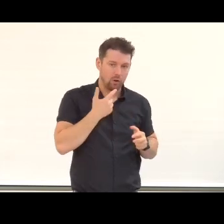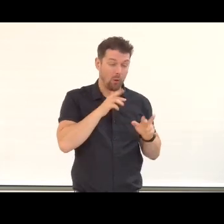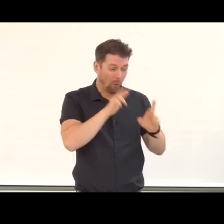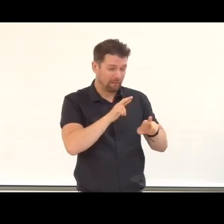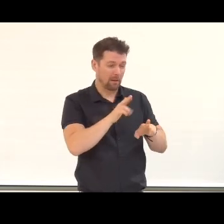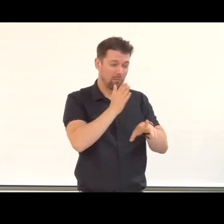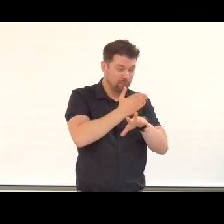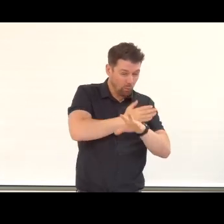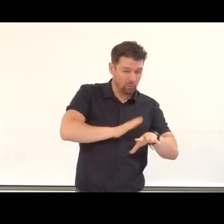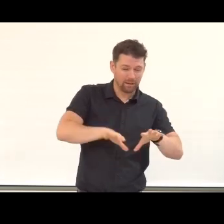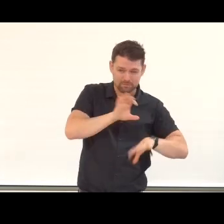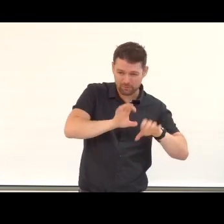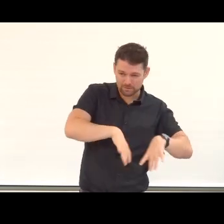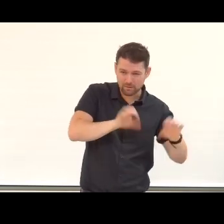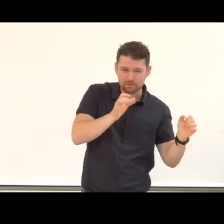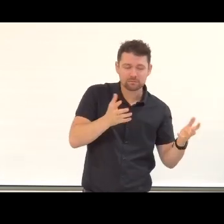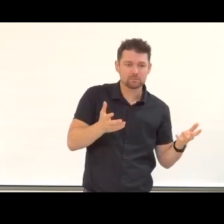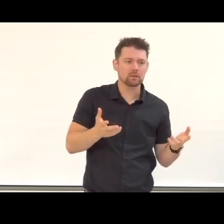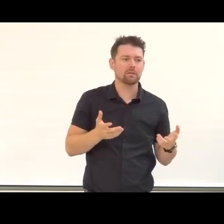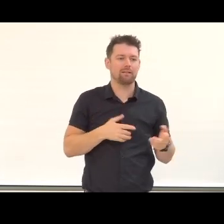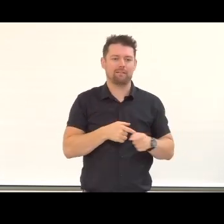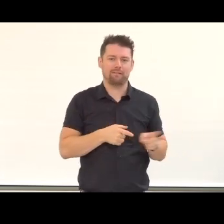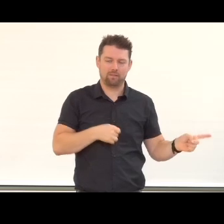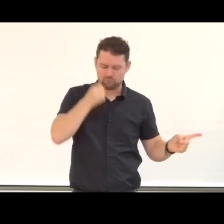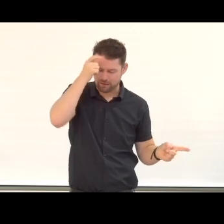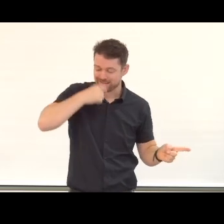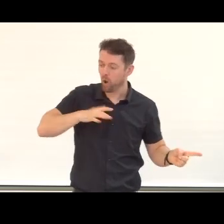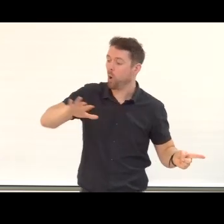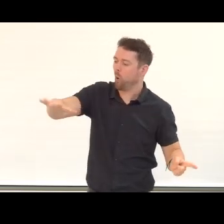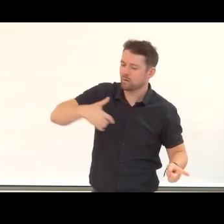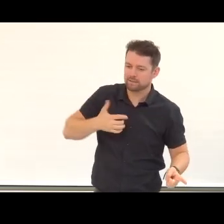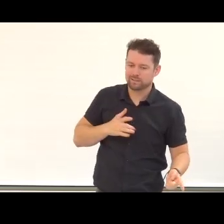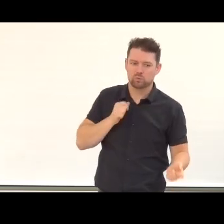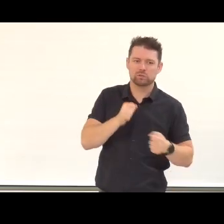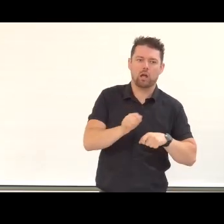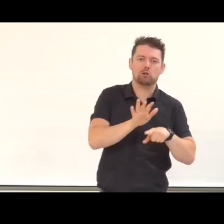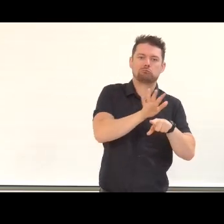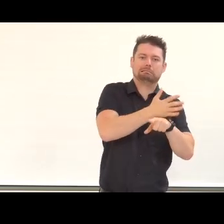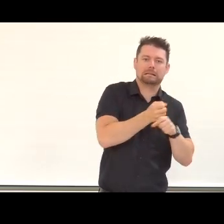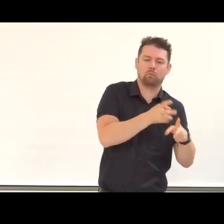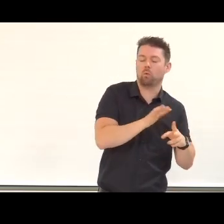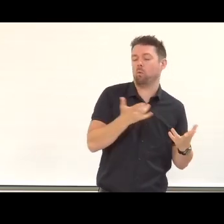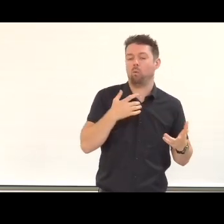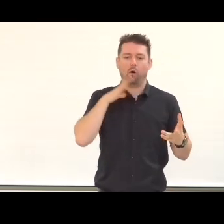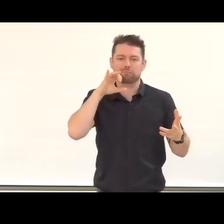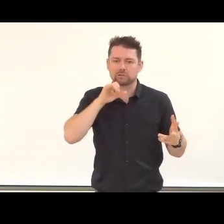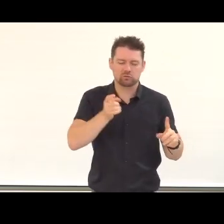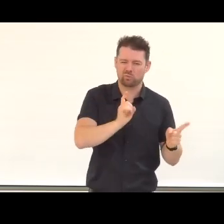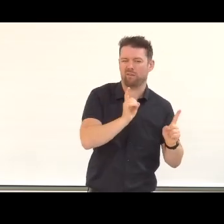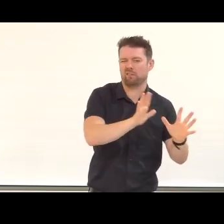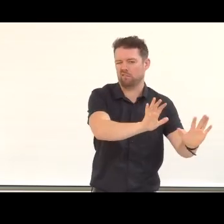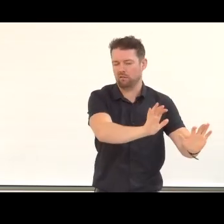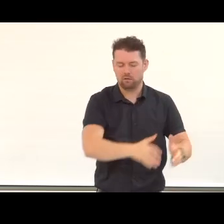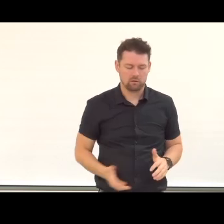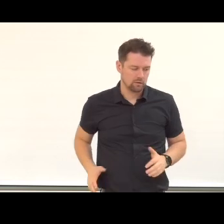doing the experiment, they realize they have to switch it to the green mode and not the orange mode or something like that. Yeah.